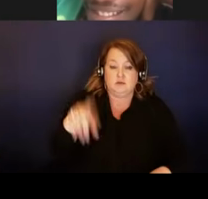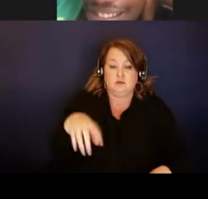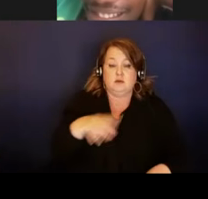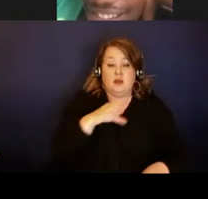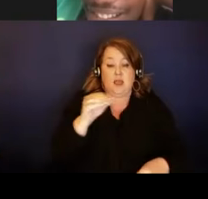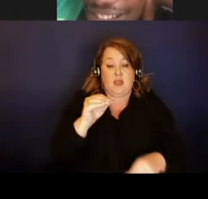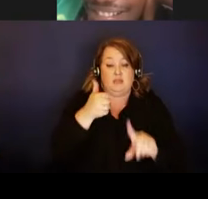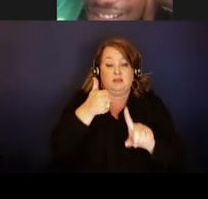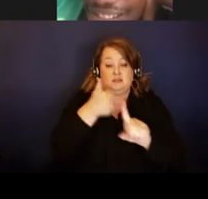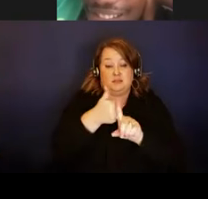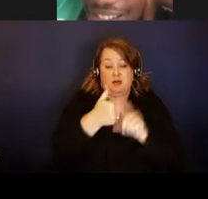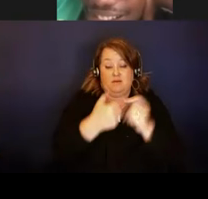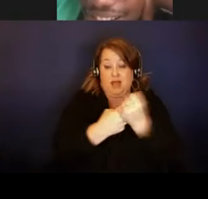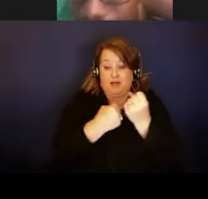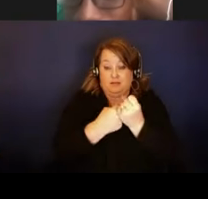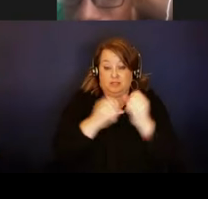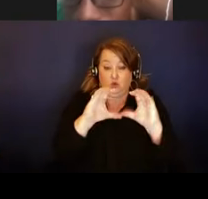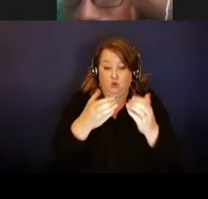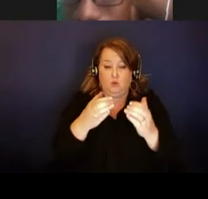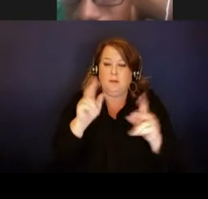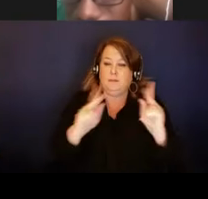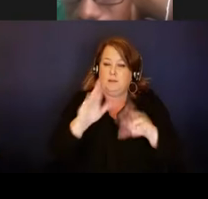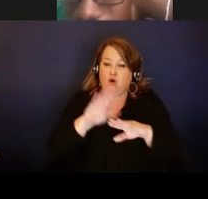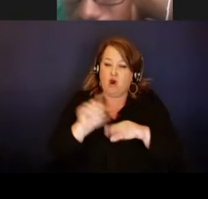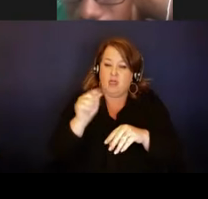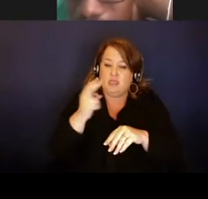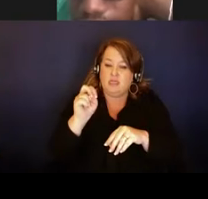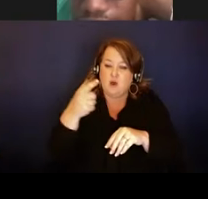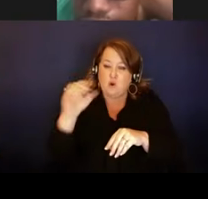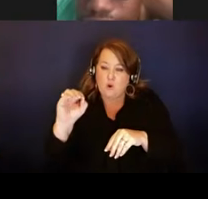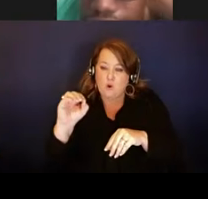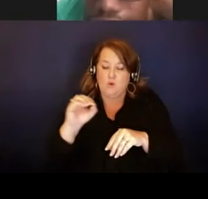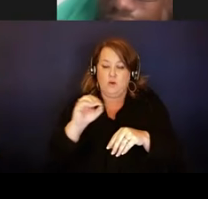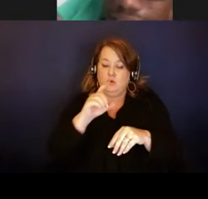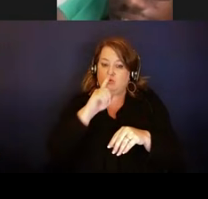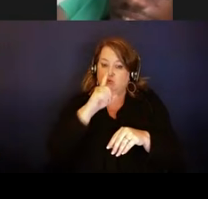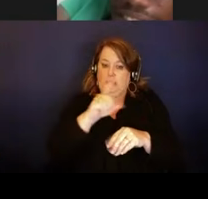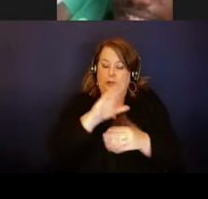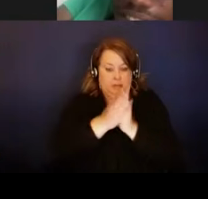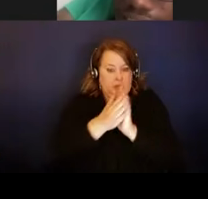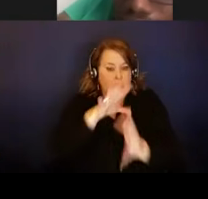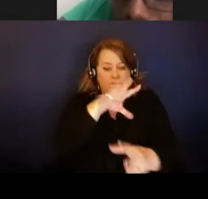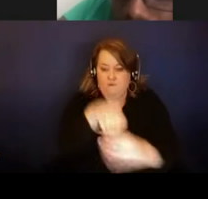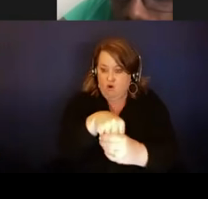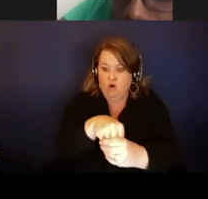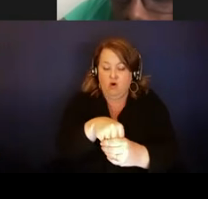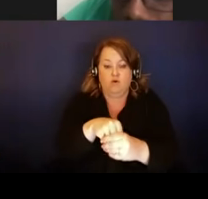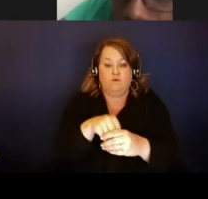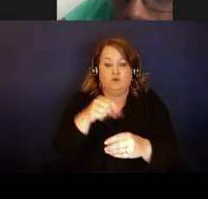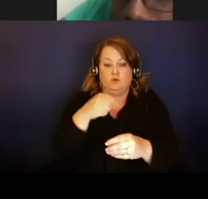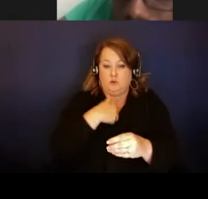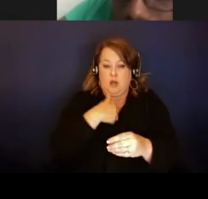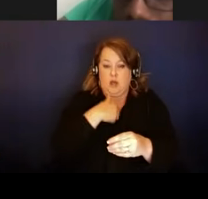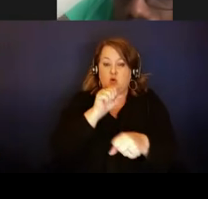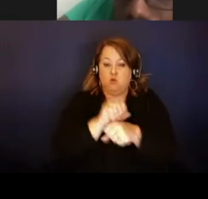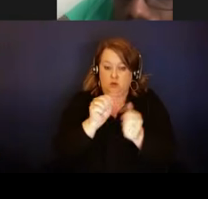self-advocacy group, People on the Go, also got very involved. So I worked with